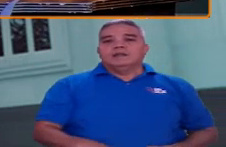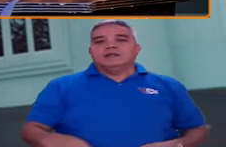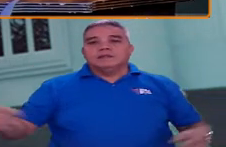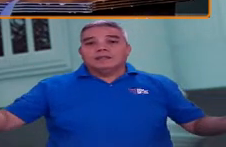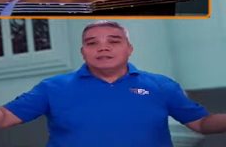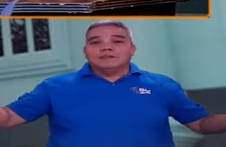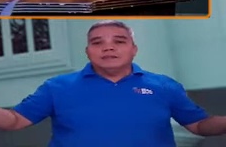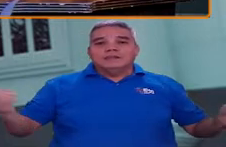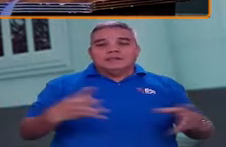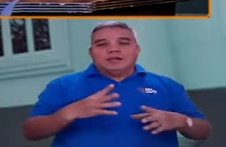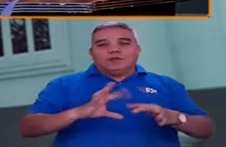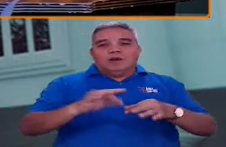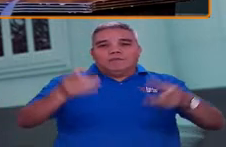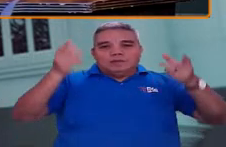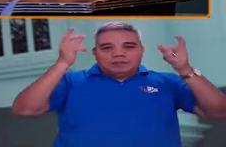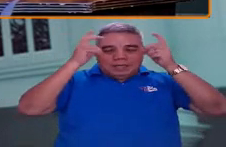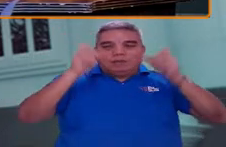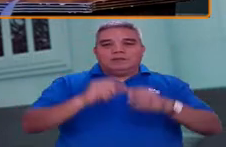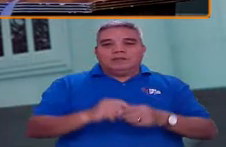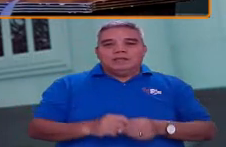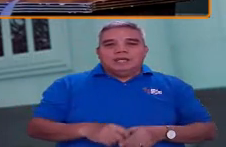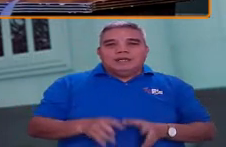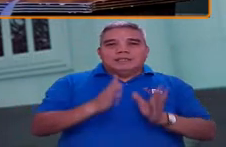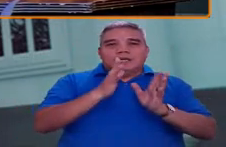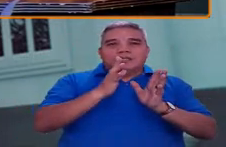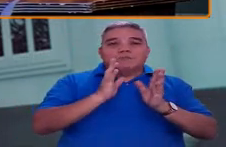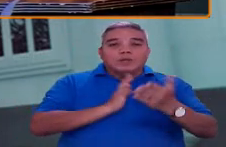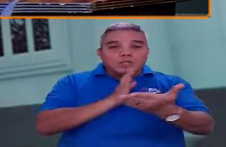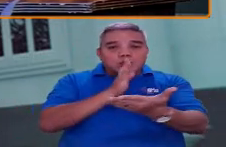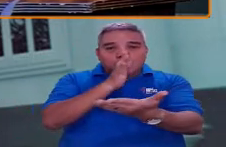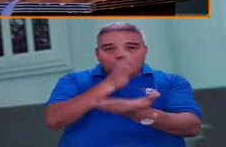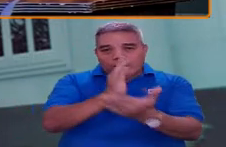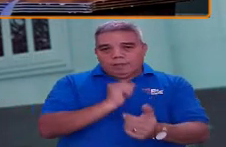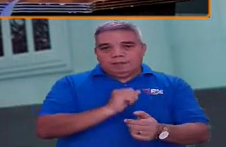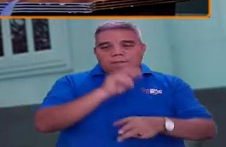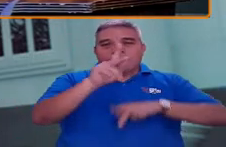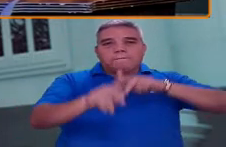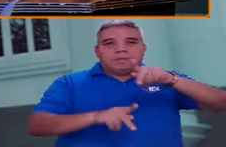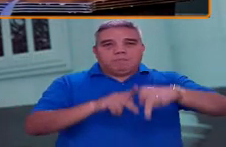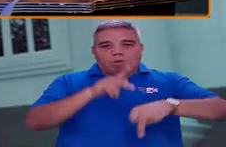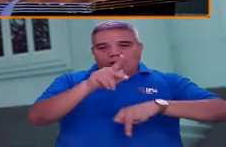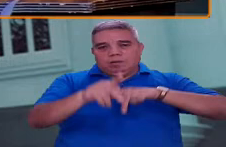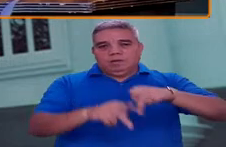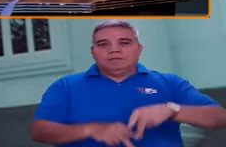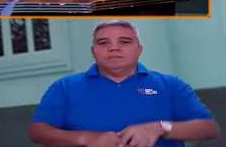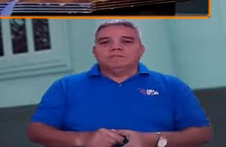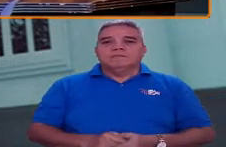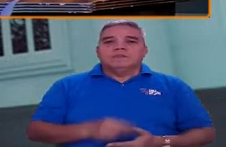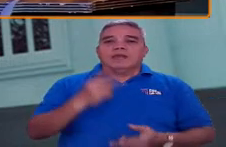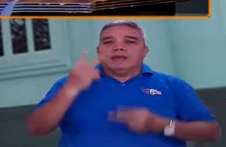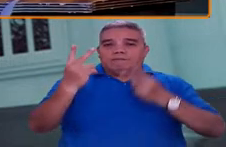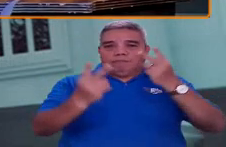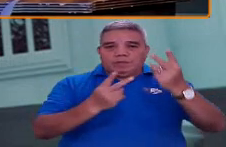terror of the Lord is coming, let us persuade people.